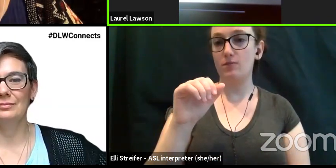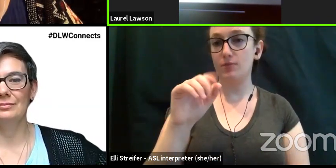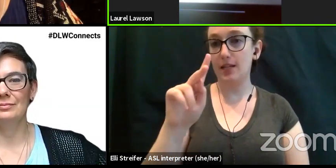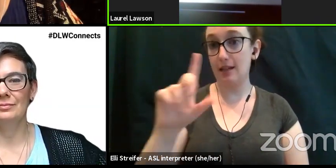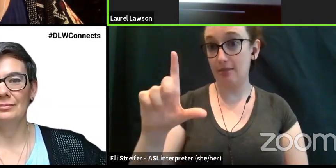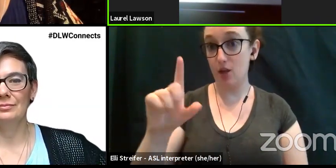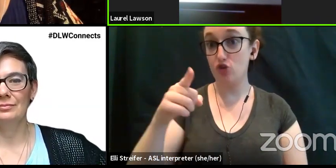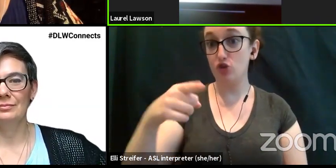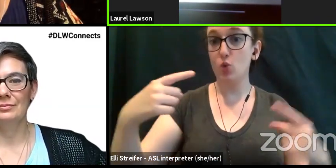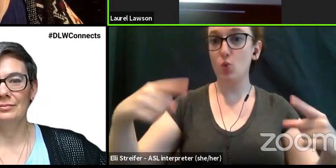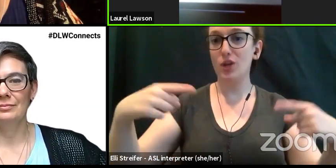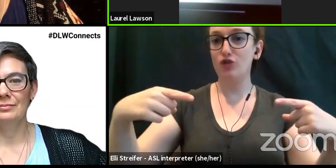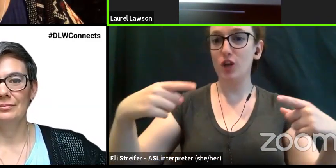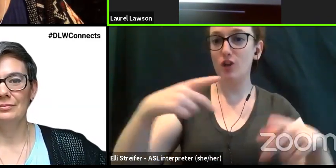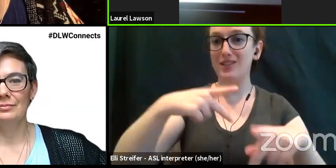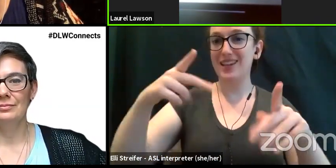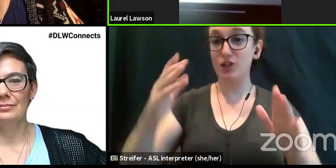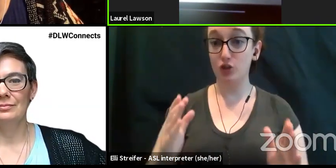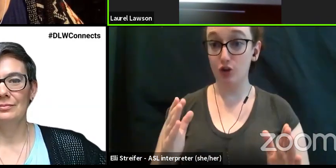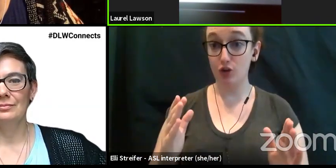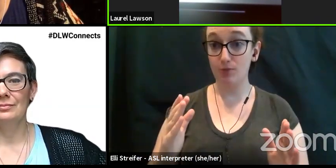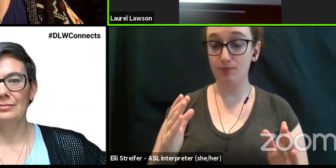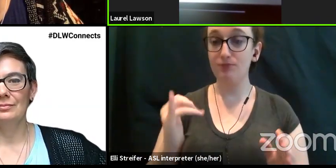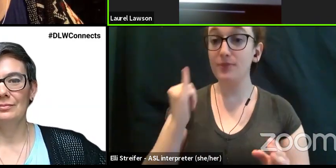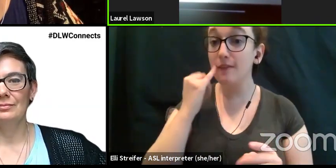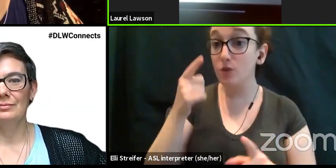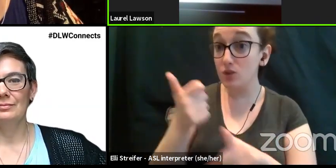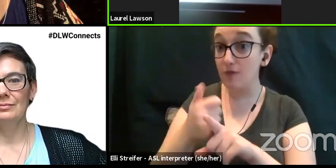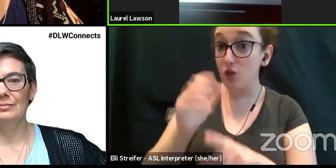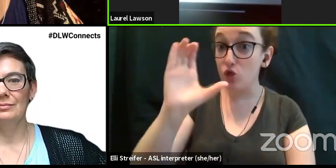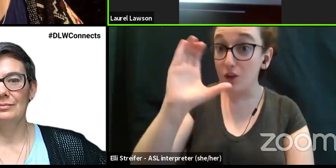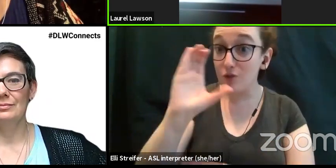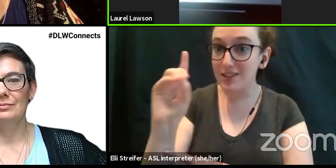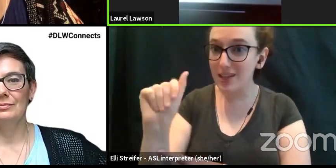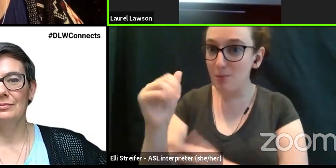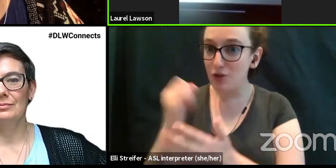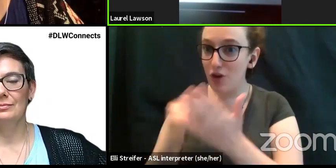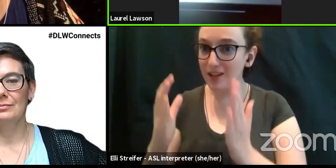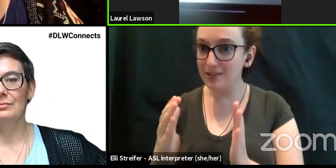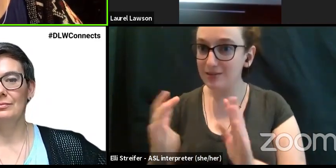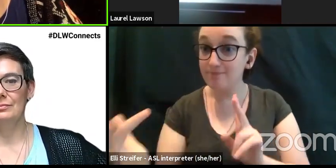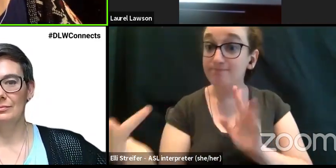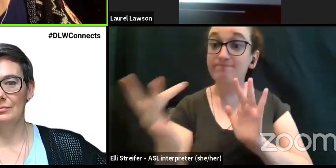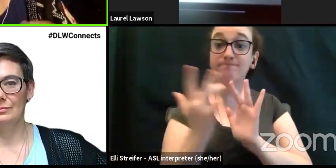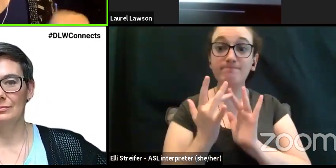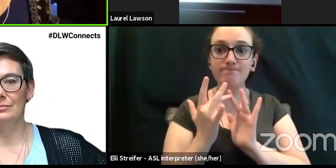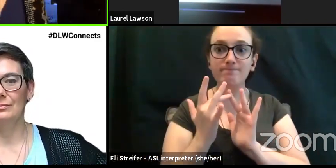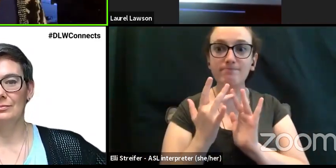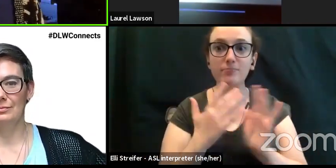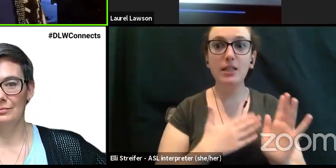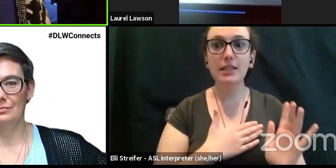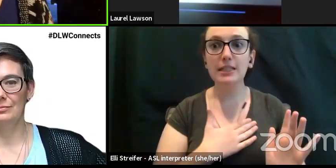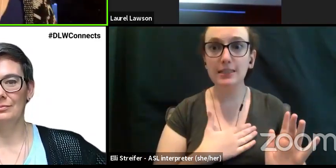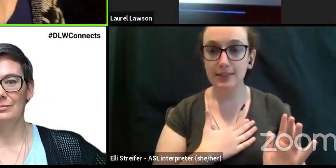if you are looking for disabled artists, get in touch with us. Yes, because please.